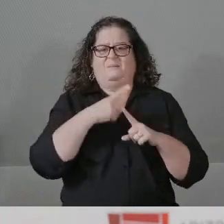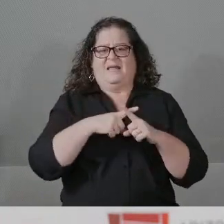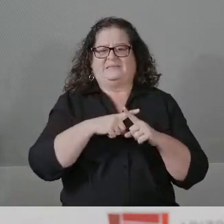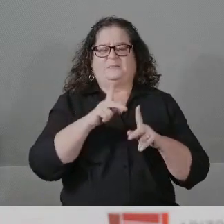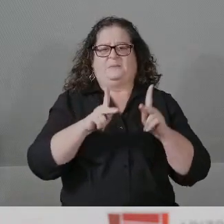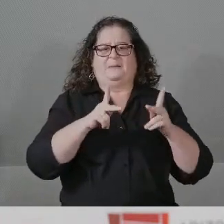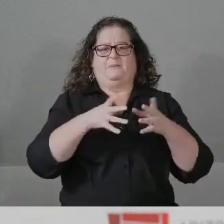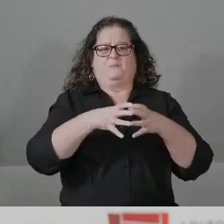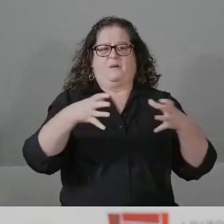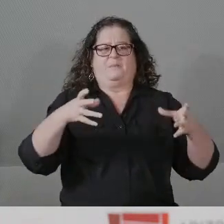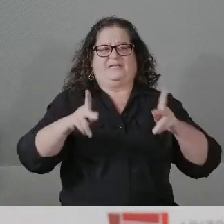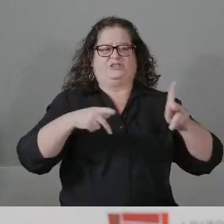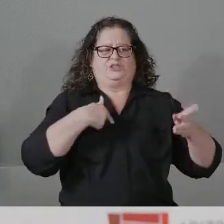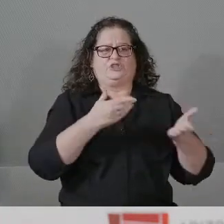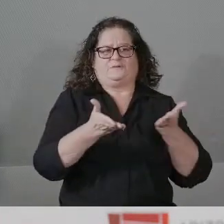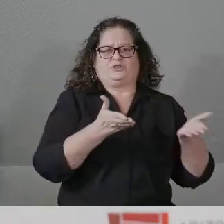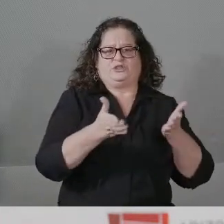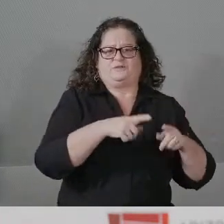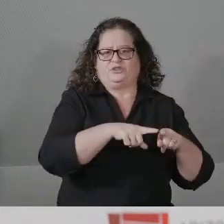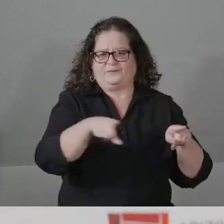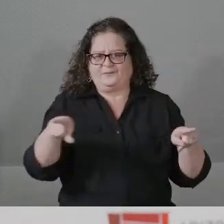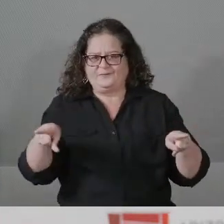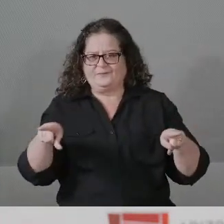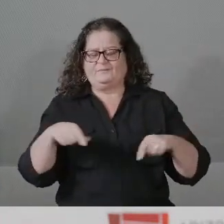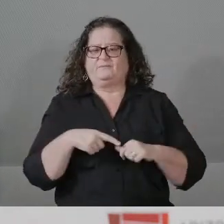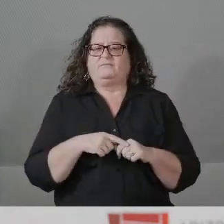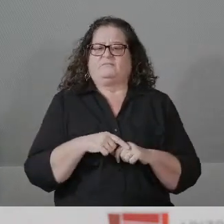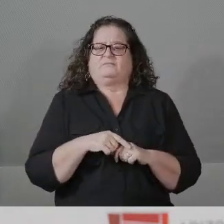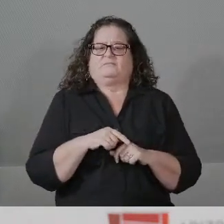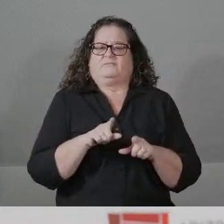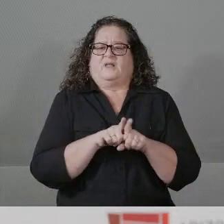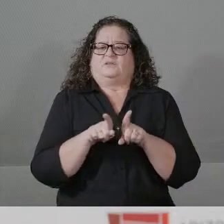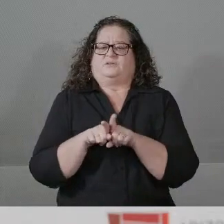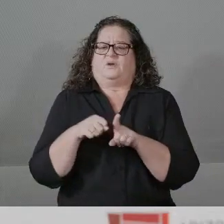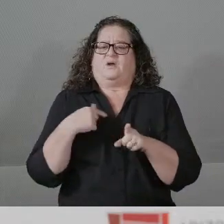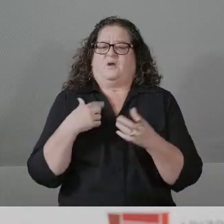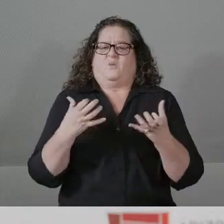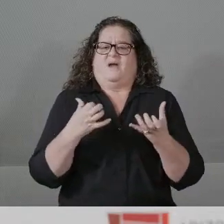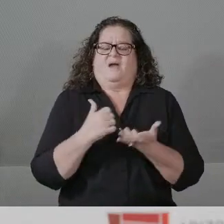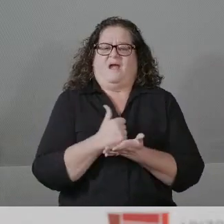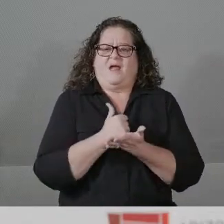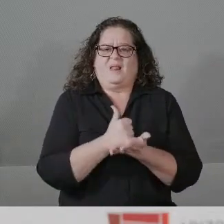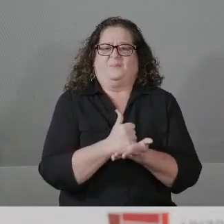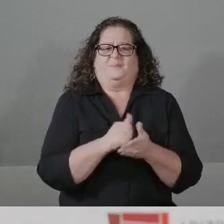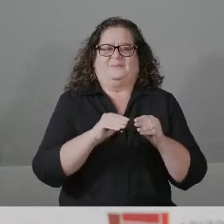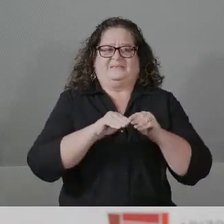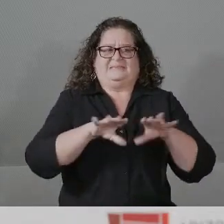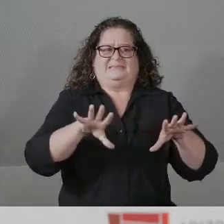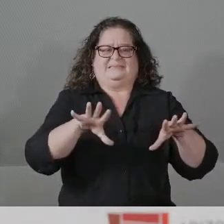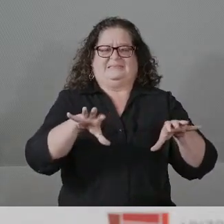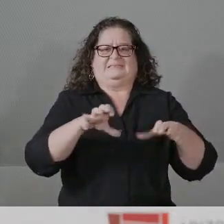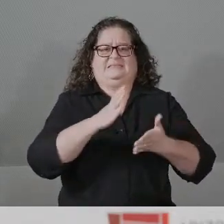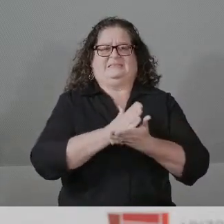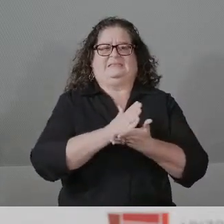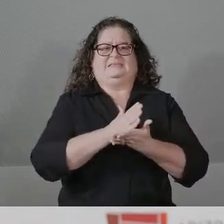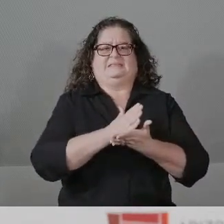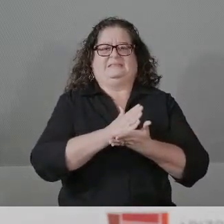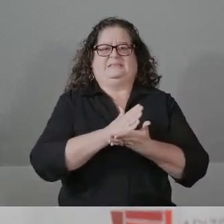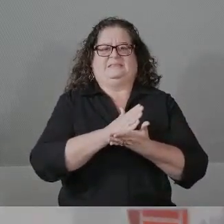And I'm getting vaccinated to take a proactive step towards bringing this pandemic to a close and getting us all back to some sense of normalcy. Thank